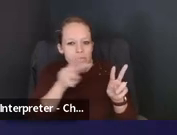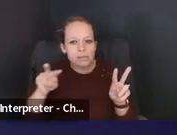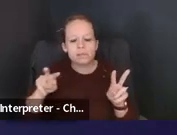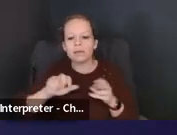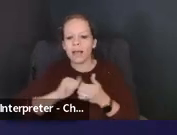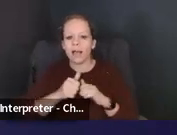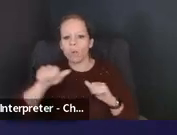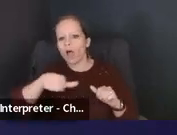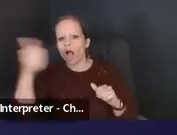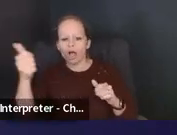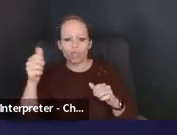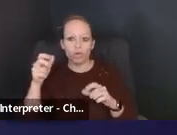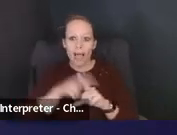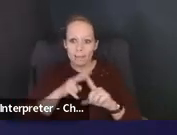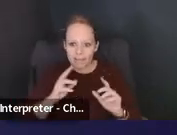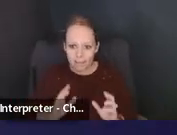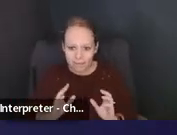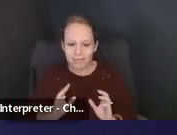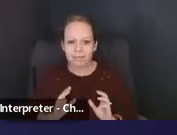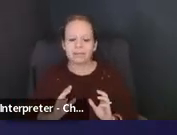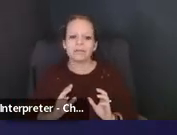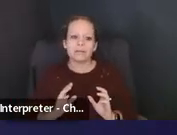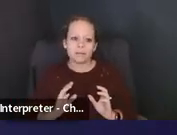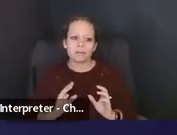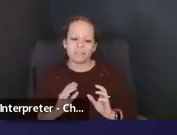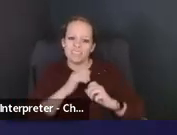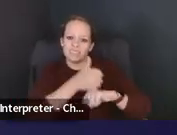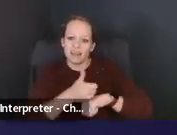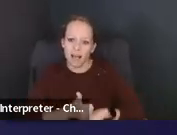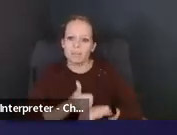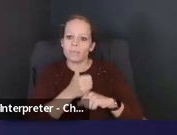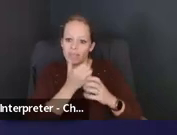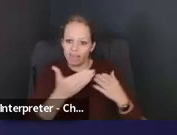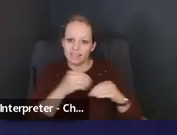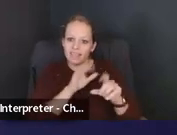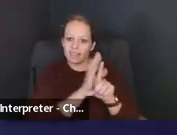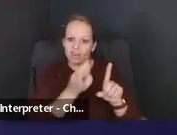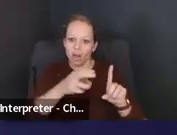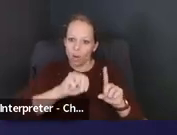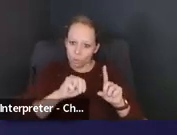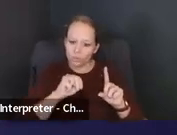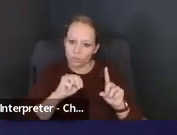other applicants frame that in their own proposals and seeing it